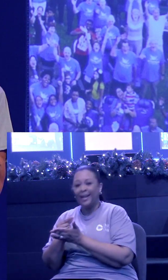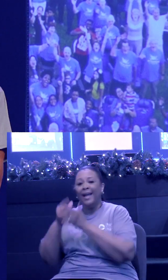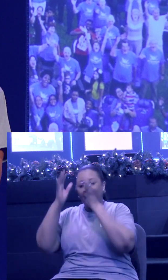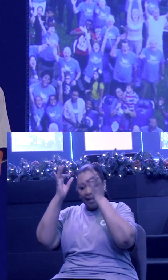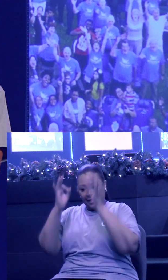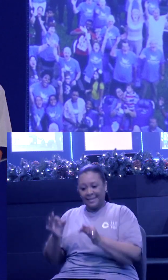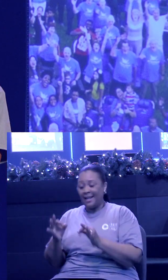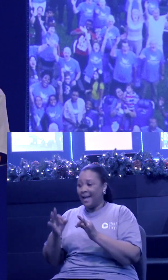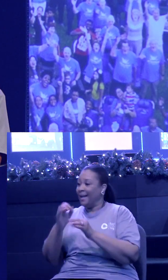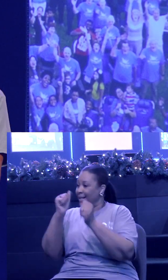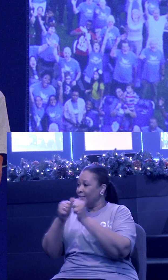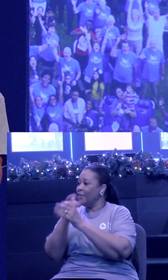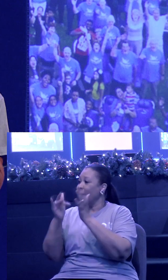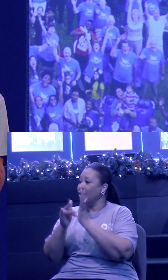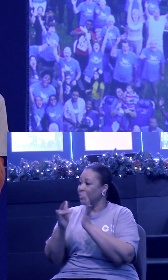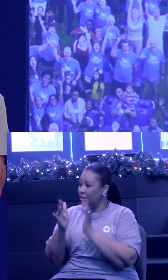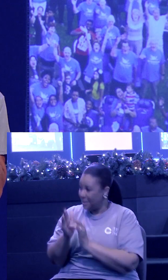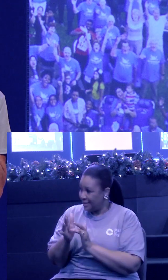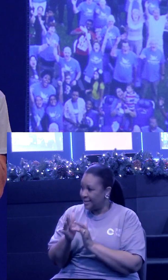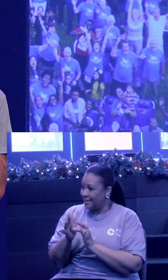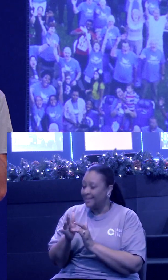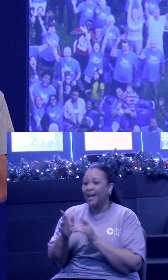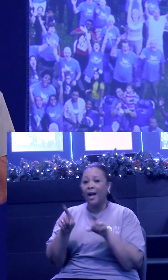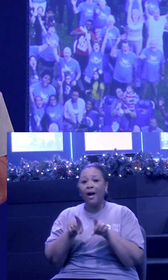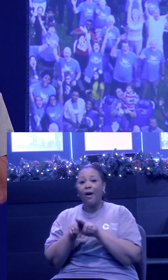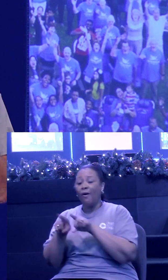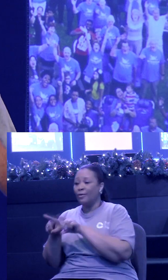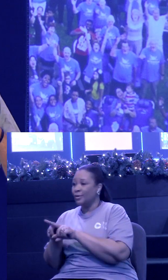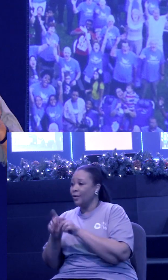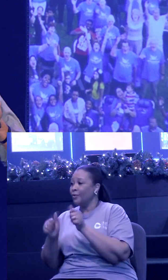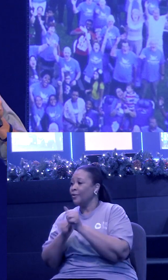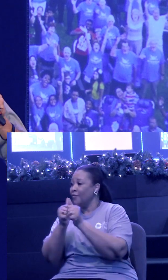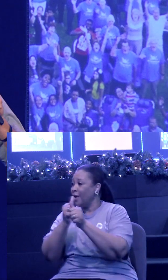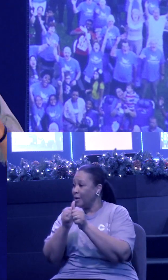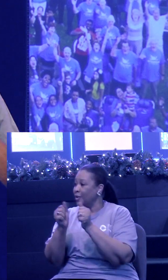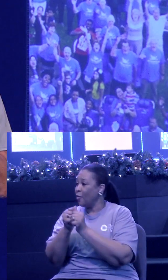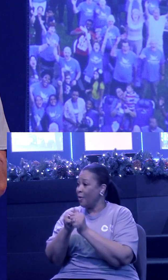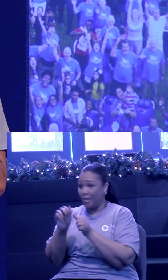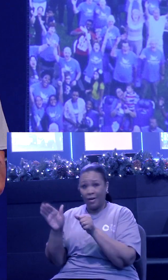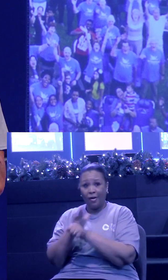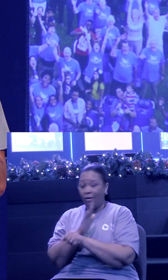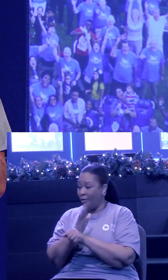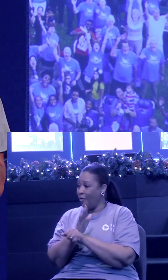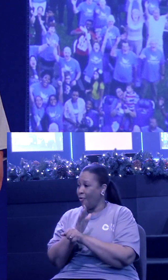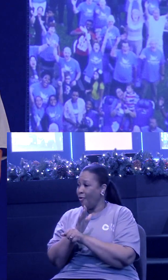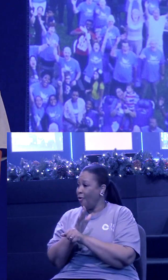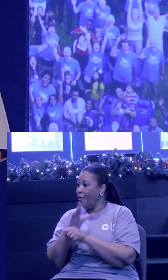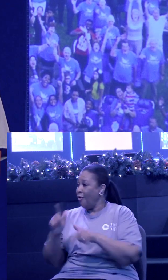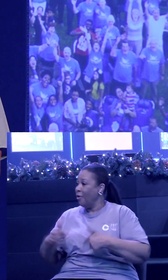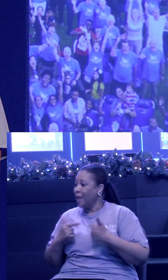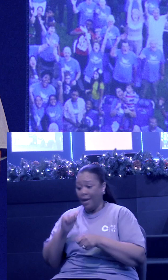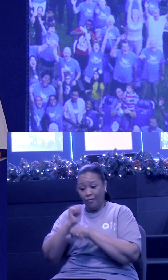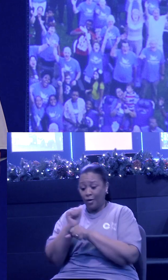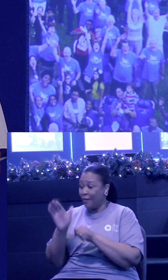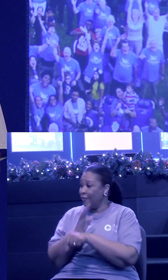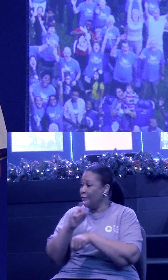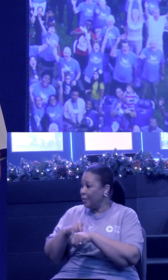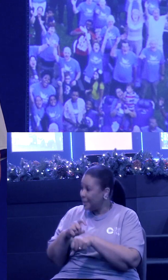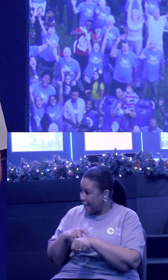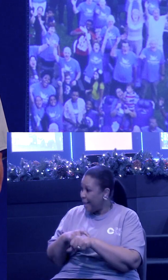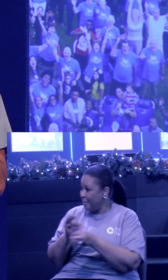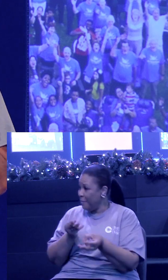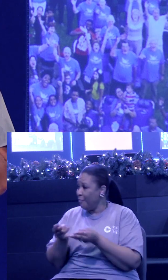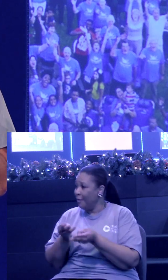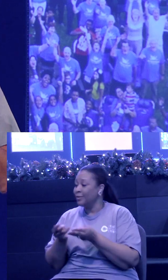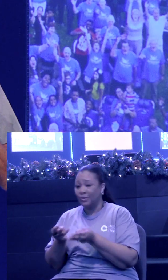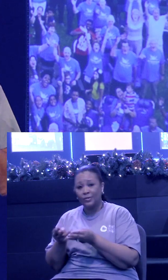decision not only to follow Jesus in their personal lives, but to follow him with their entire rest of their lives, all working full-time vocational